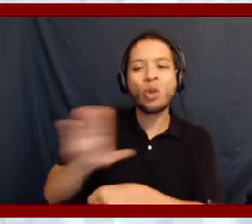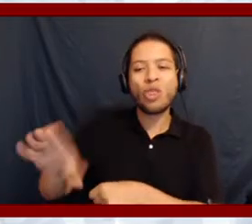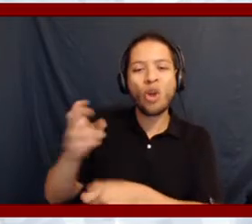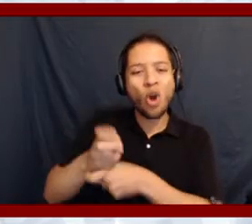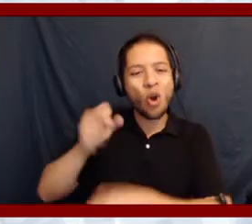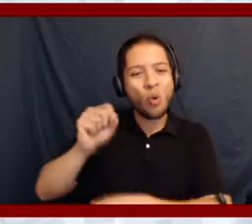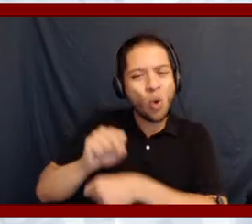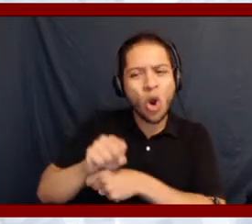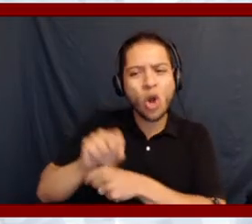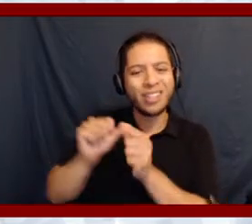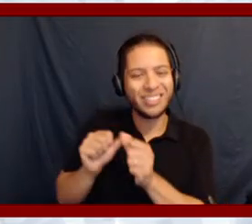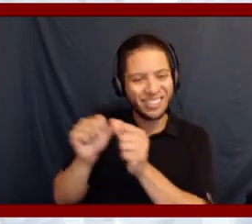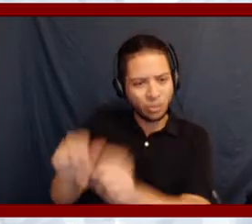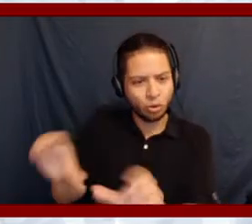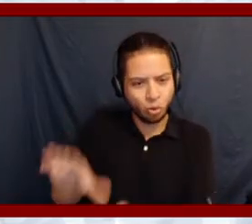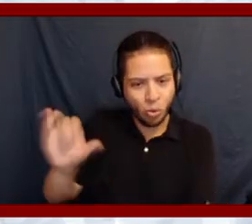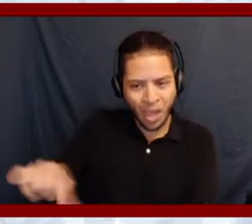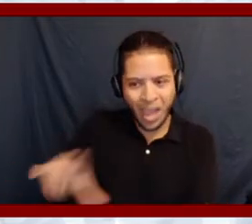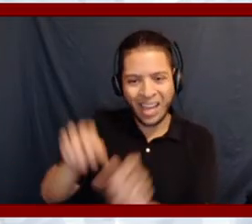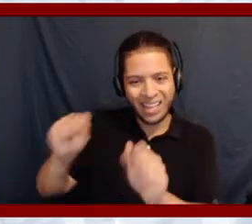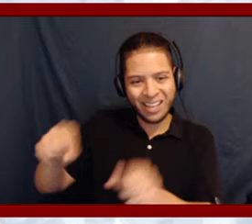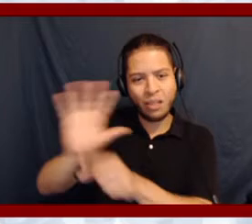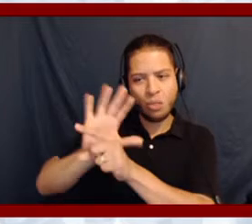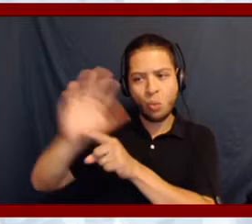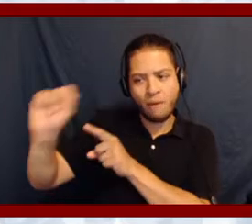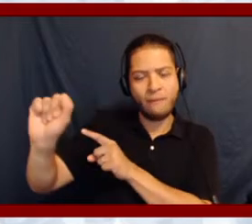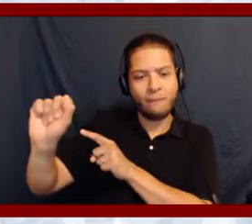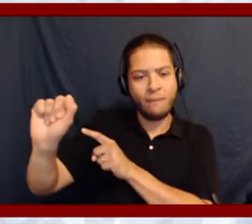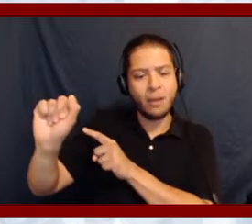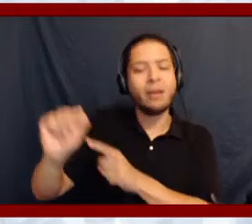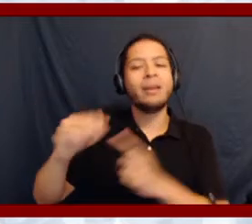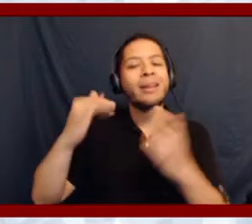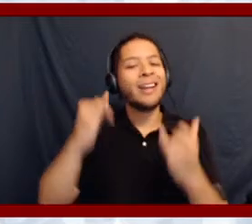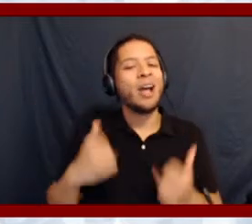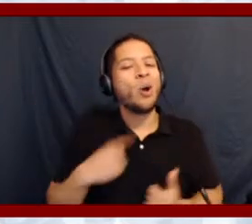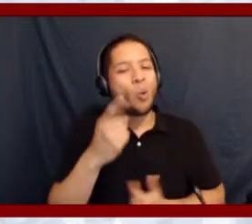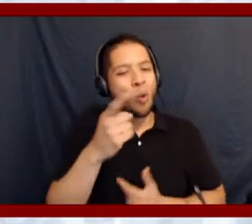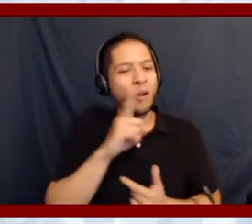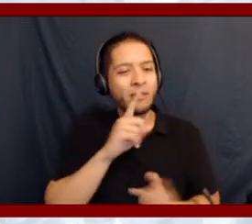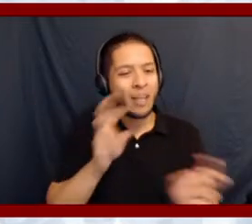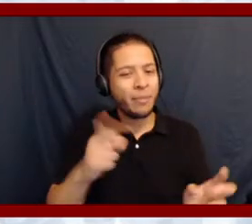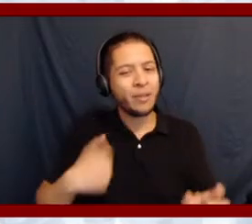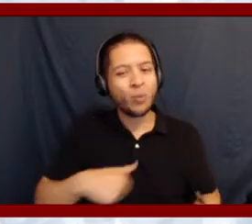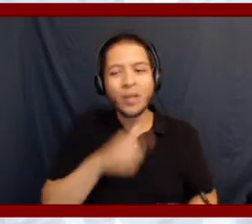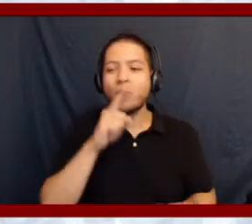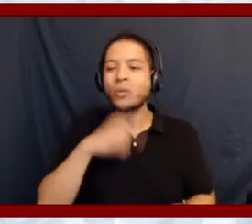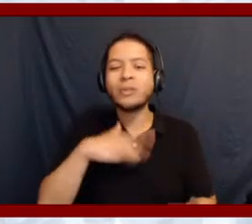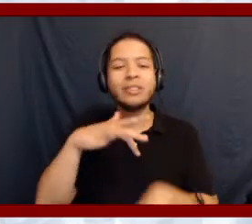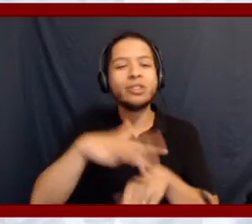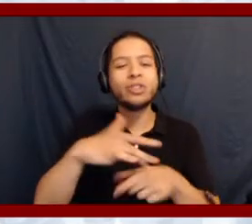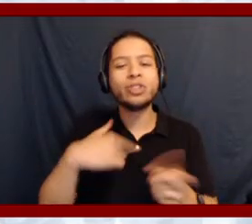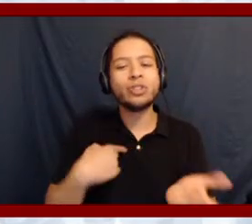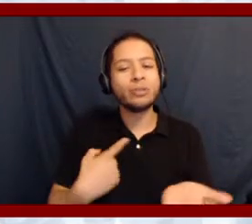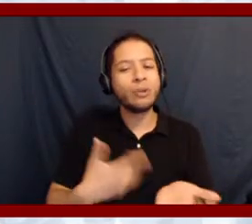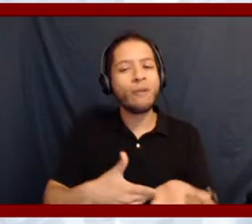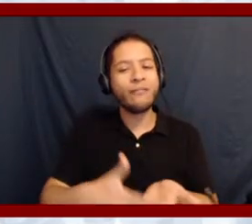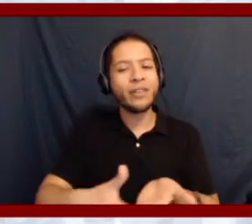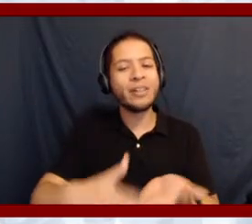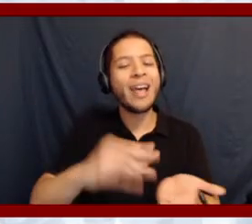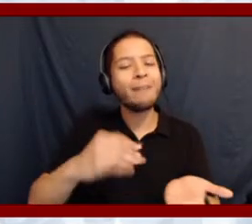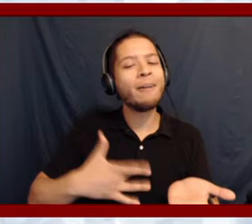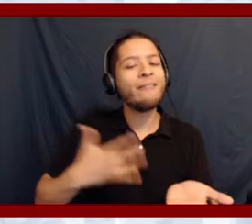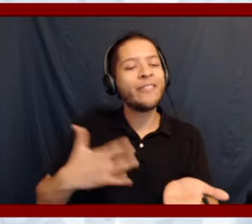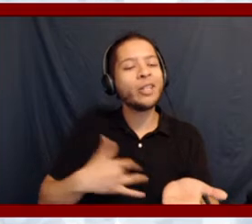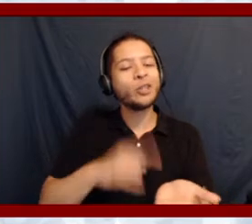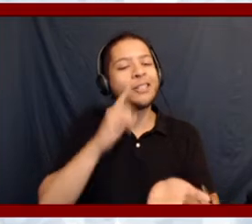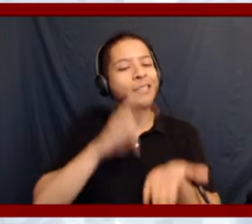done. And we all don't talk about it, and I'm sure the secretary knows it probably better than I do, but I've watched